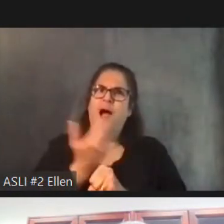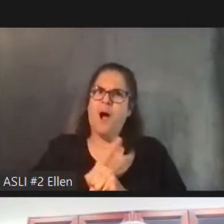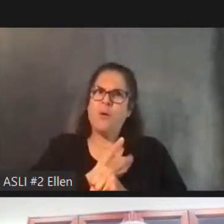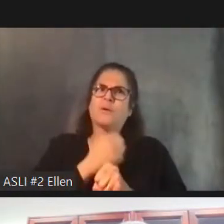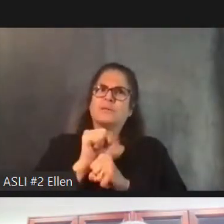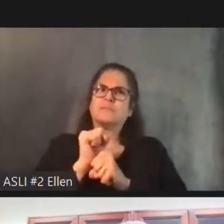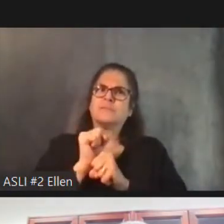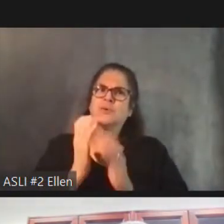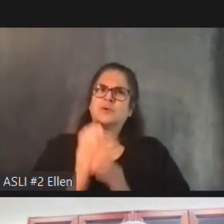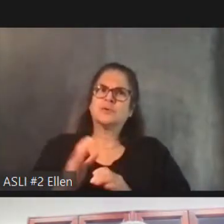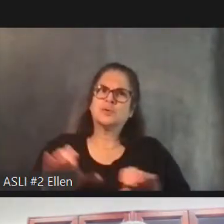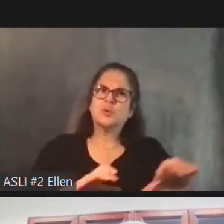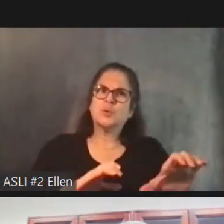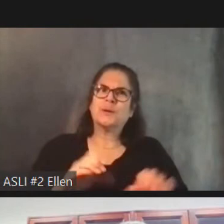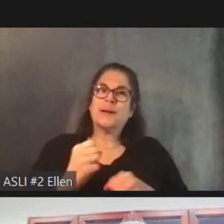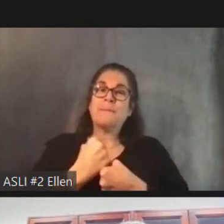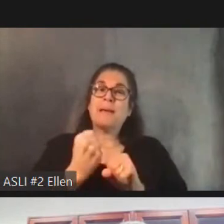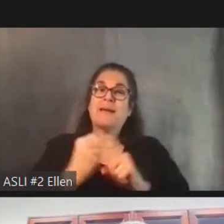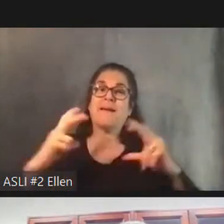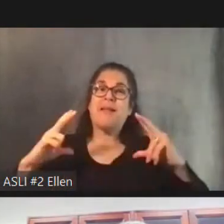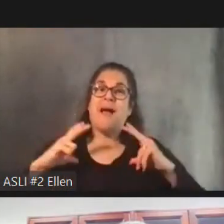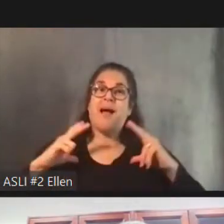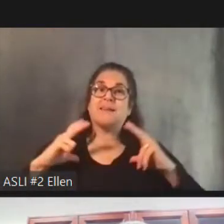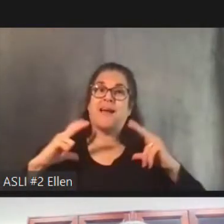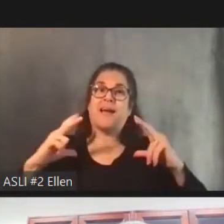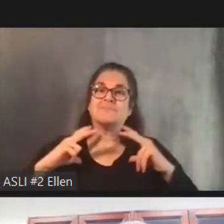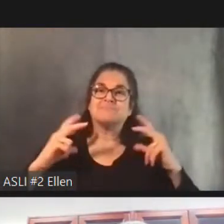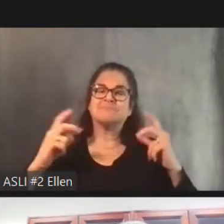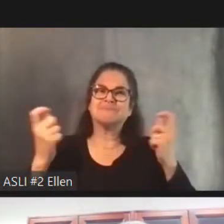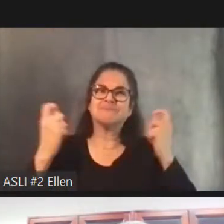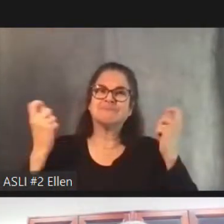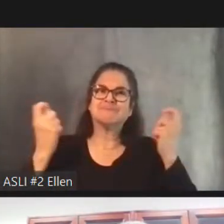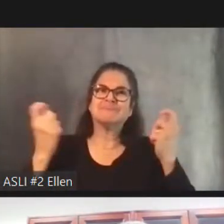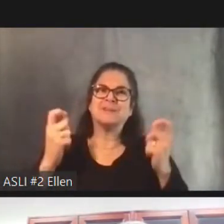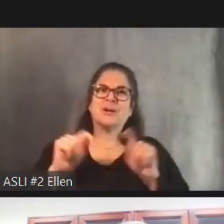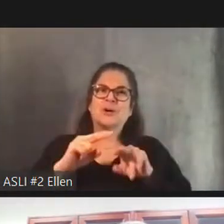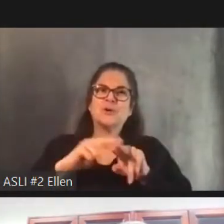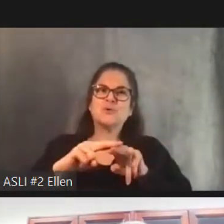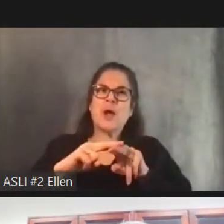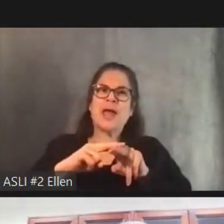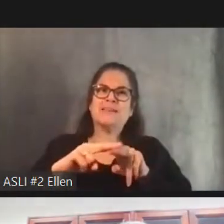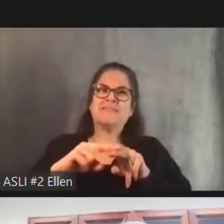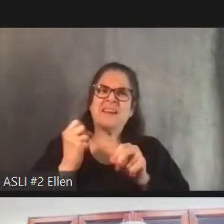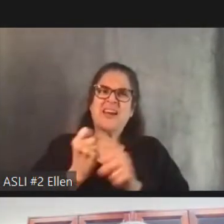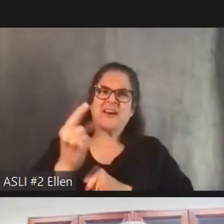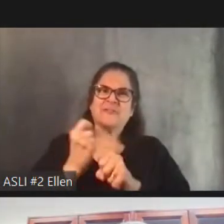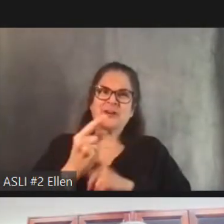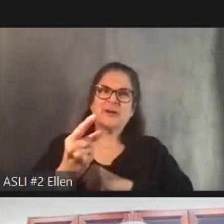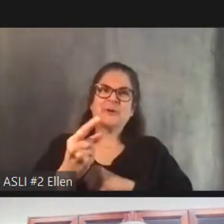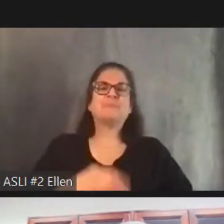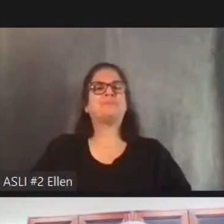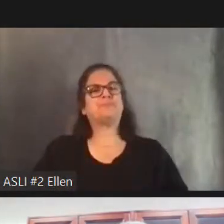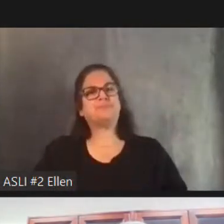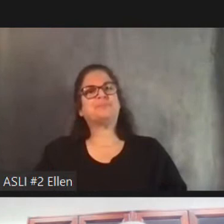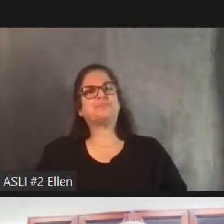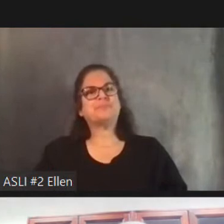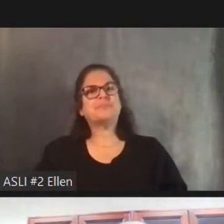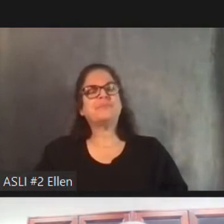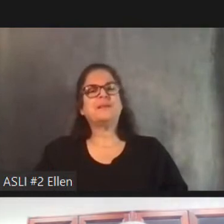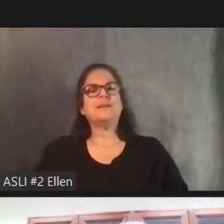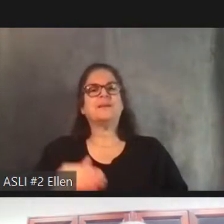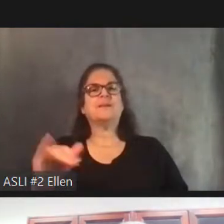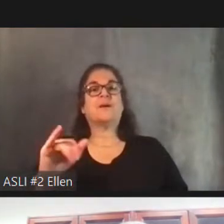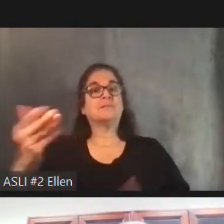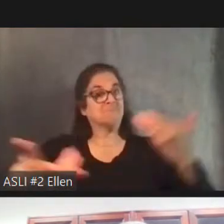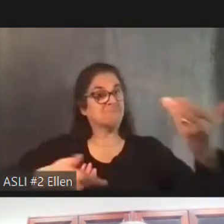in terms of making the holiday train happen every year. And I also wanted to just make sure that and extend an invite to the rest of the board